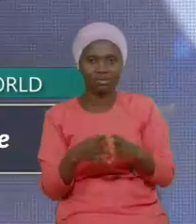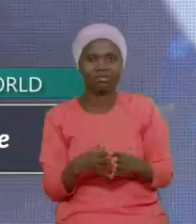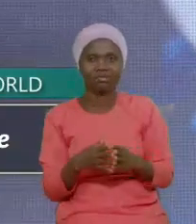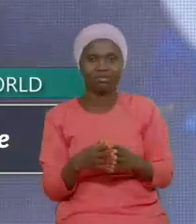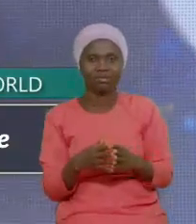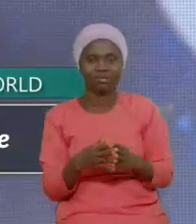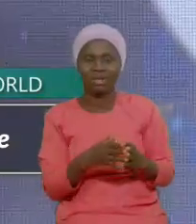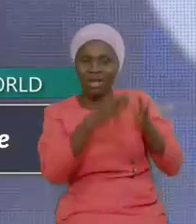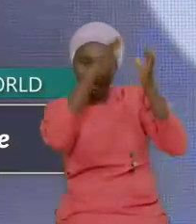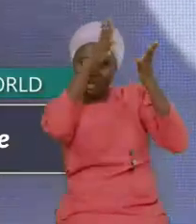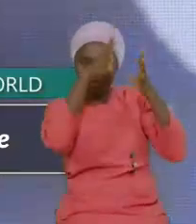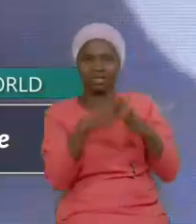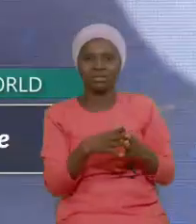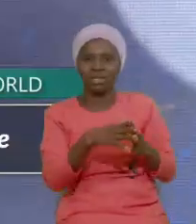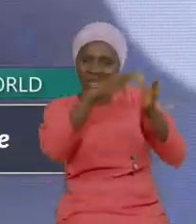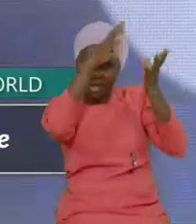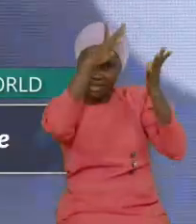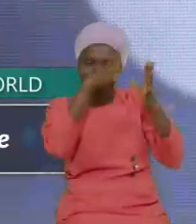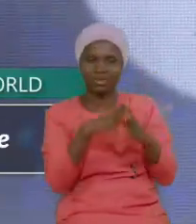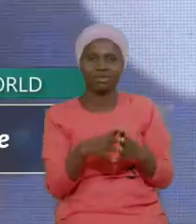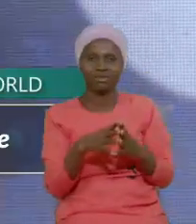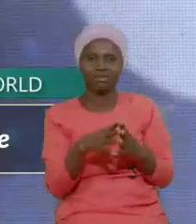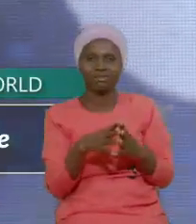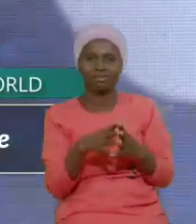Expect, expect, expect.